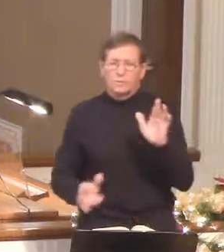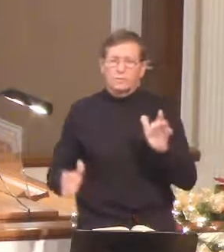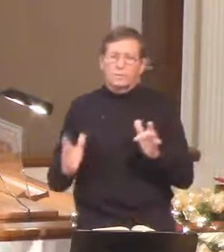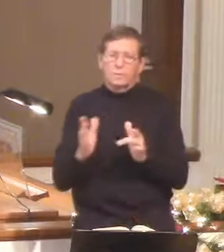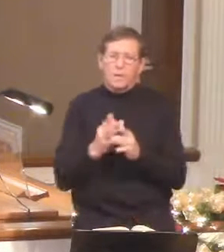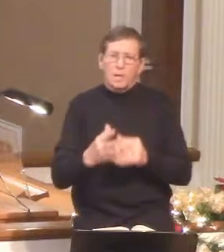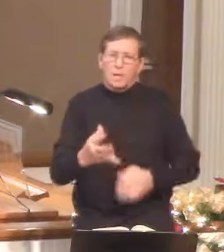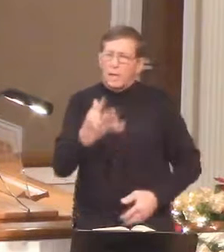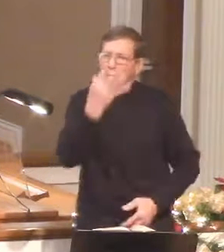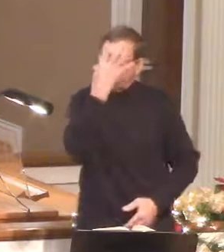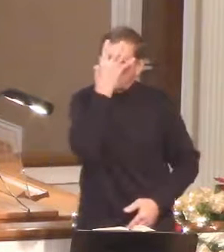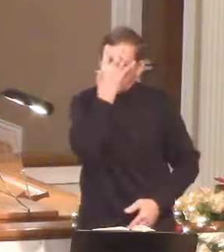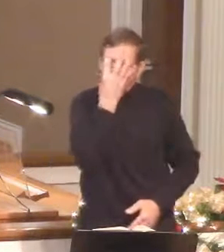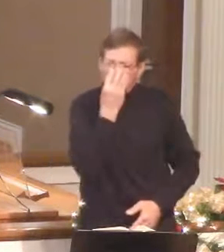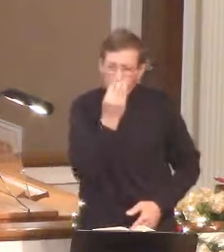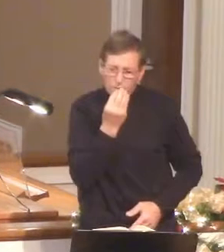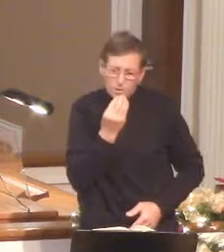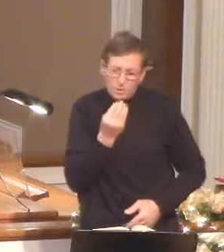Jesus